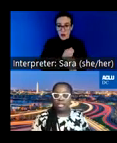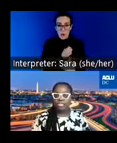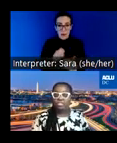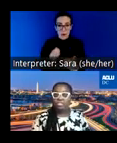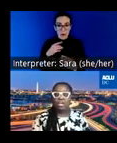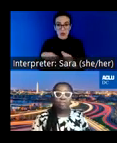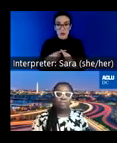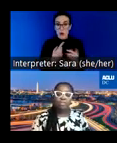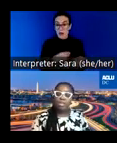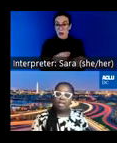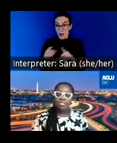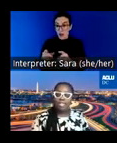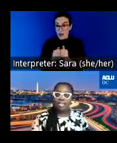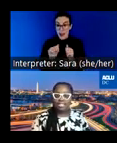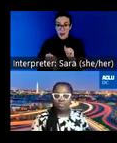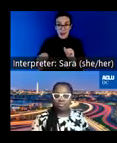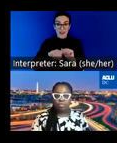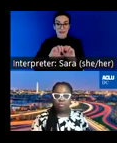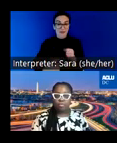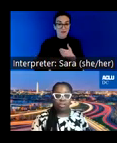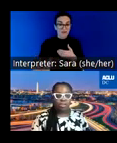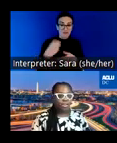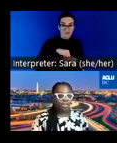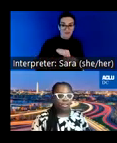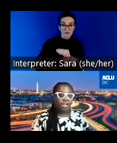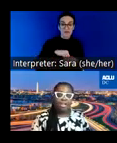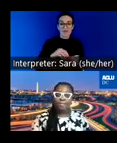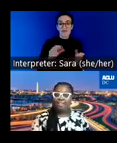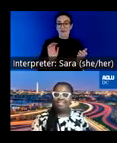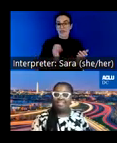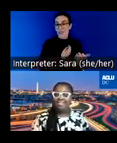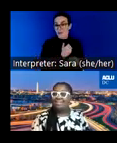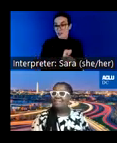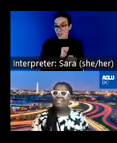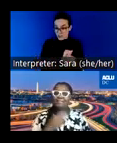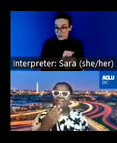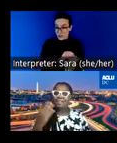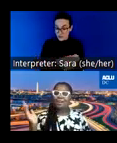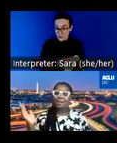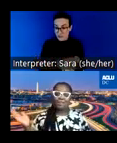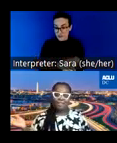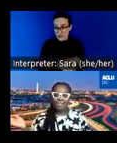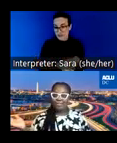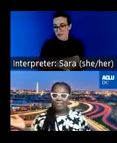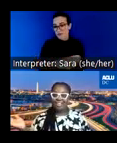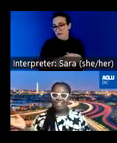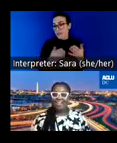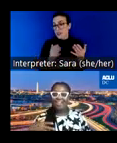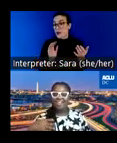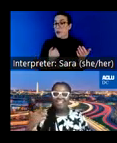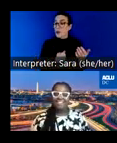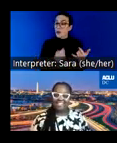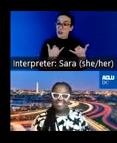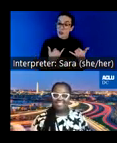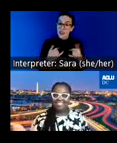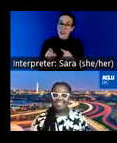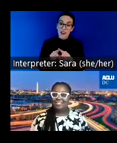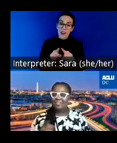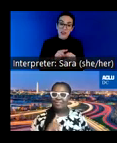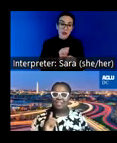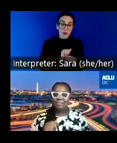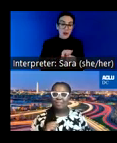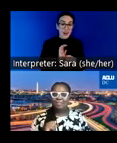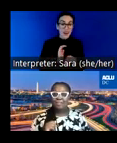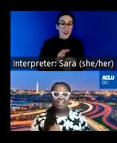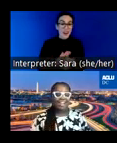get engaged and stay connected with our work. I would, you know, we are currently also working on our next newsletter,